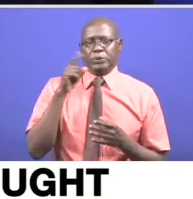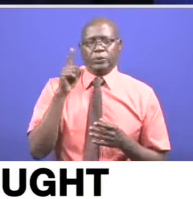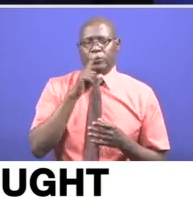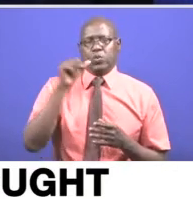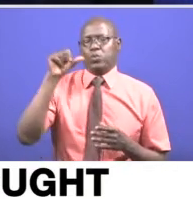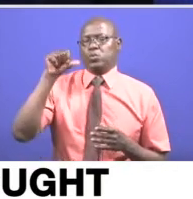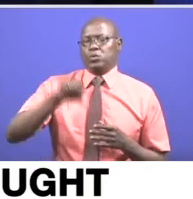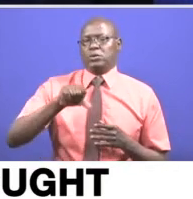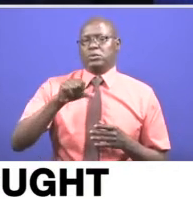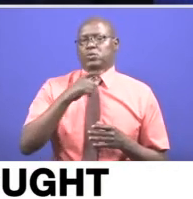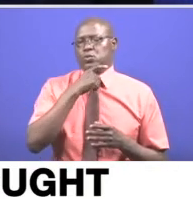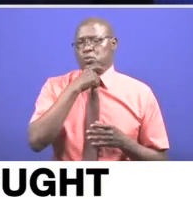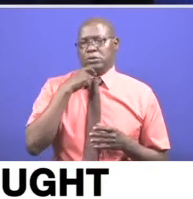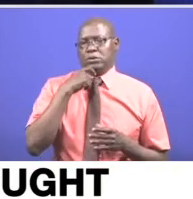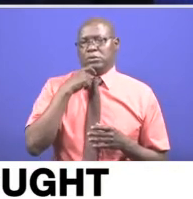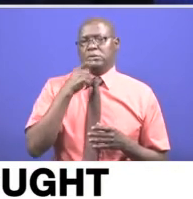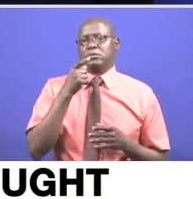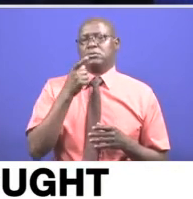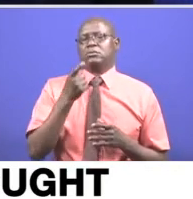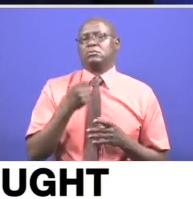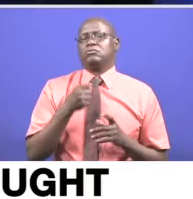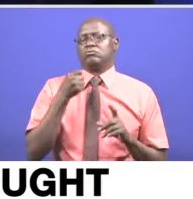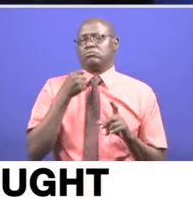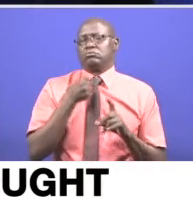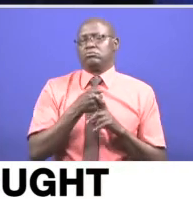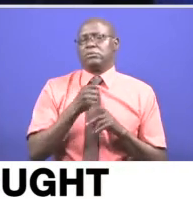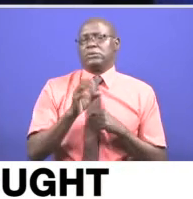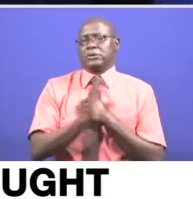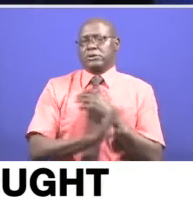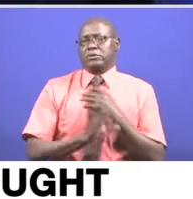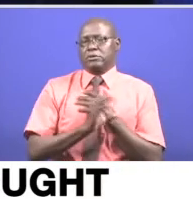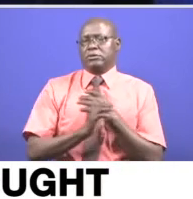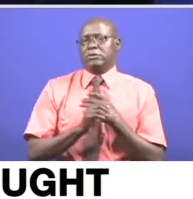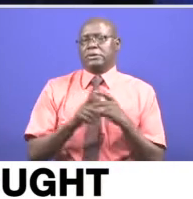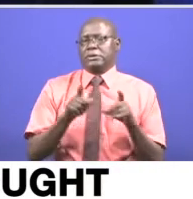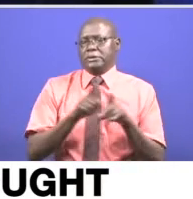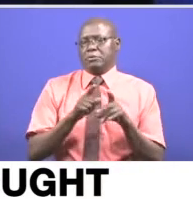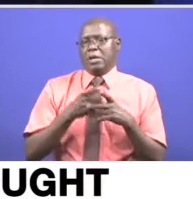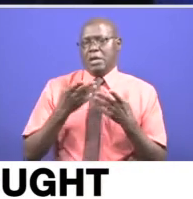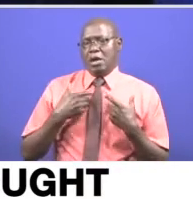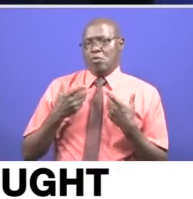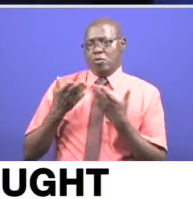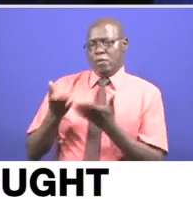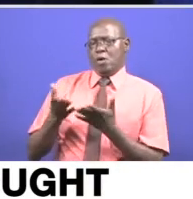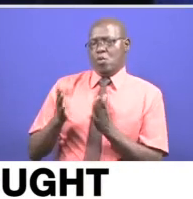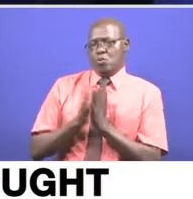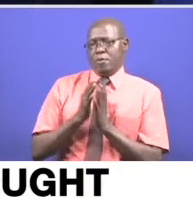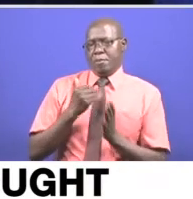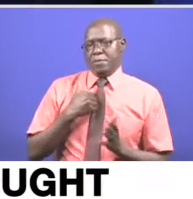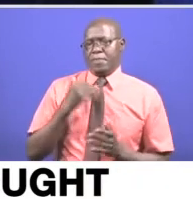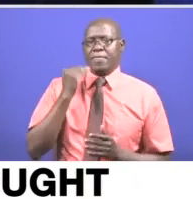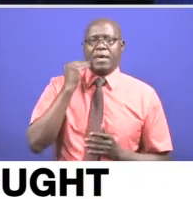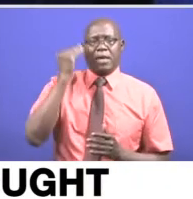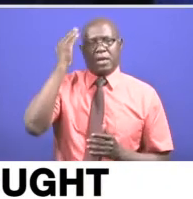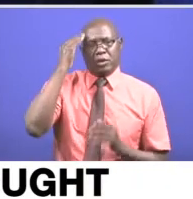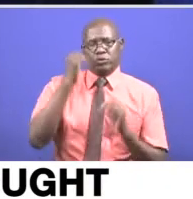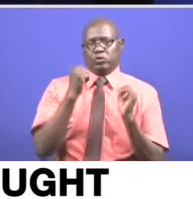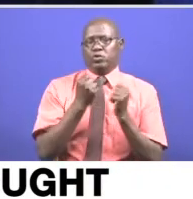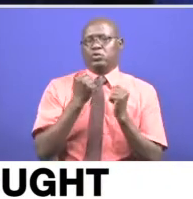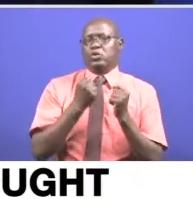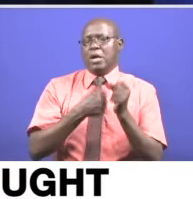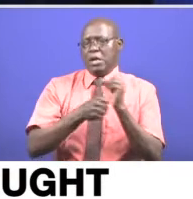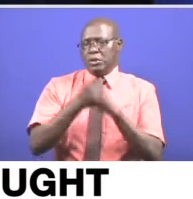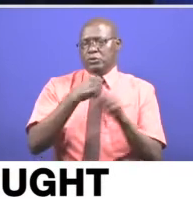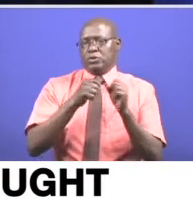worst drought to hit the country. And of course, I'm joined by the head of social action